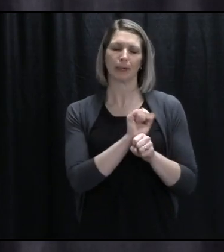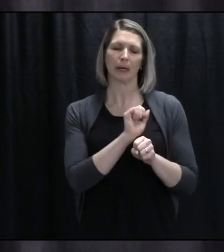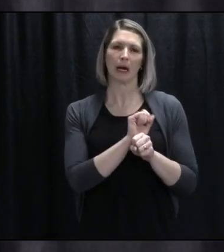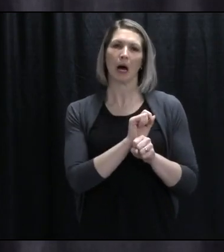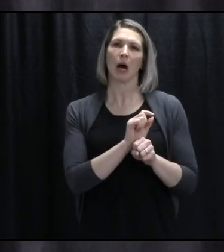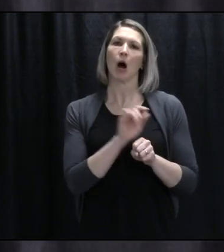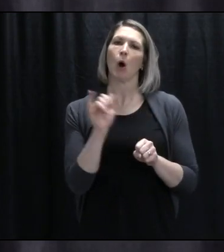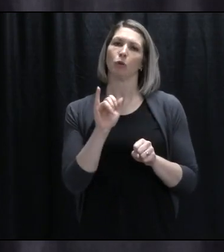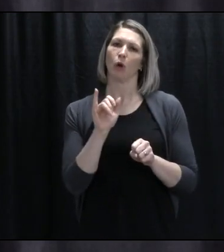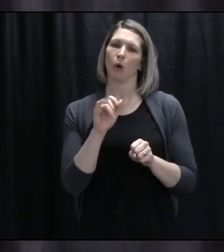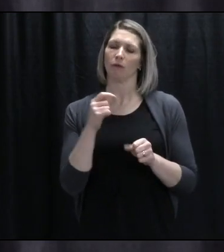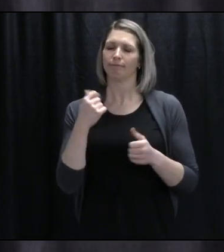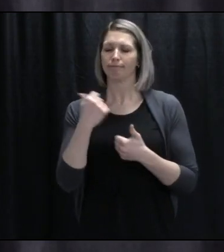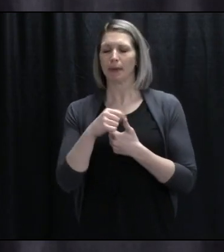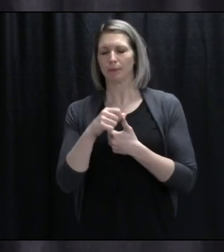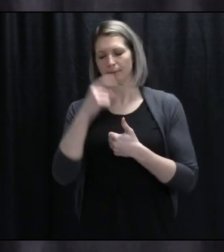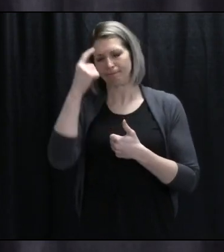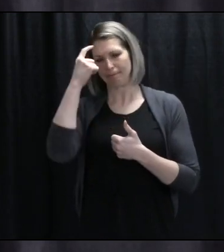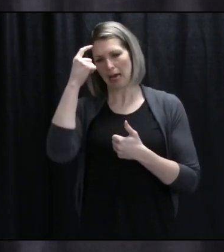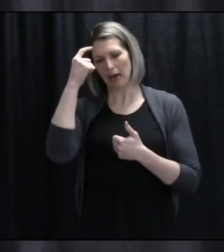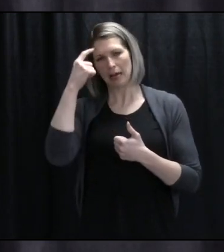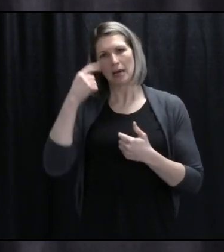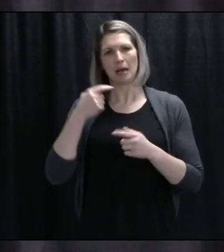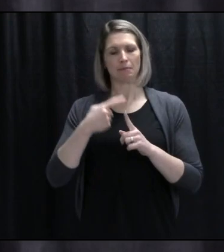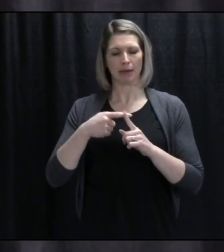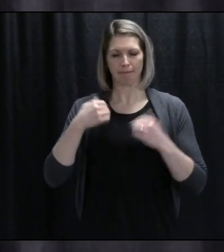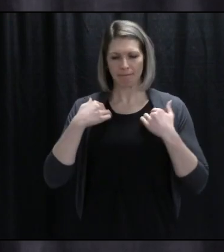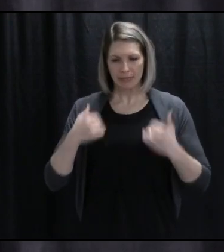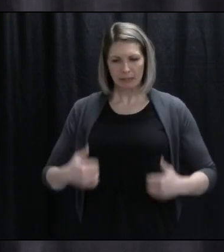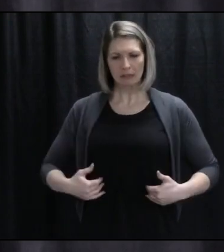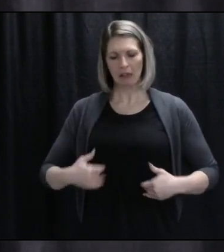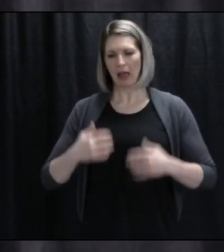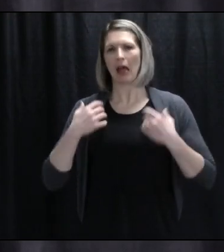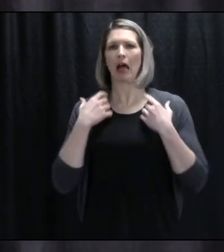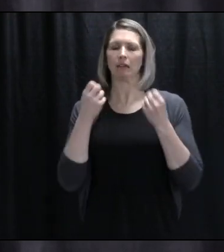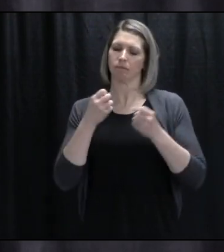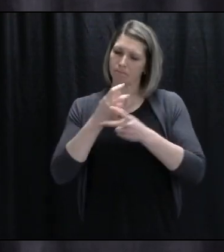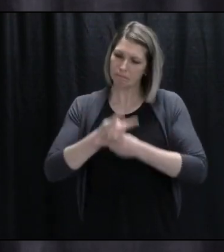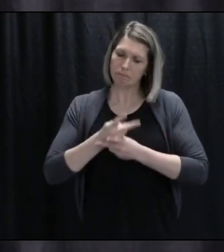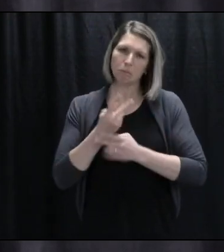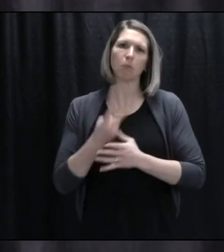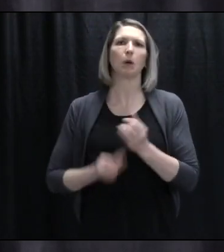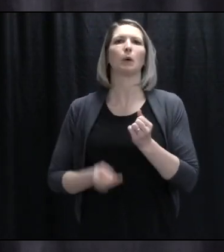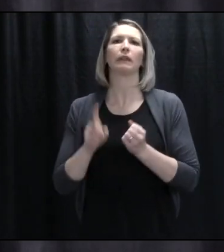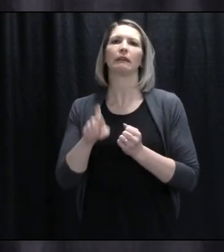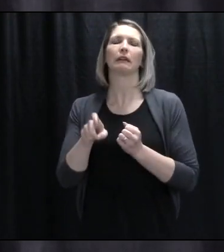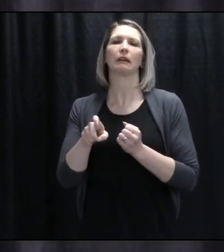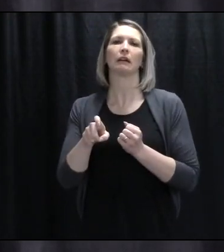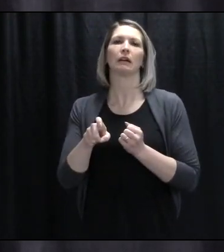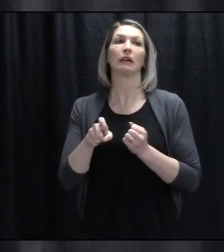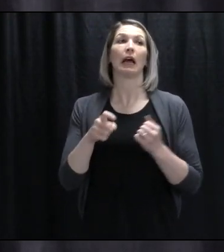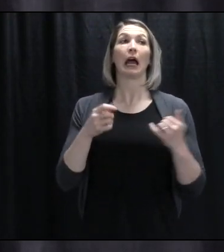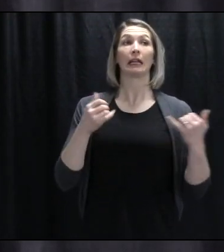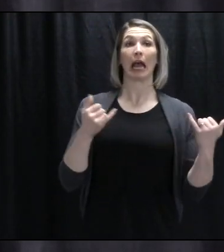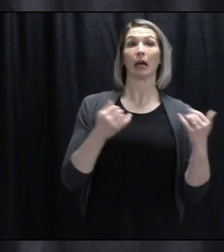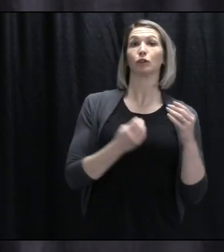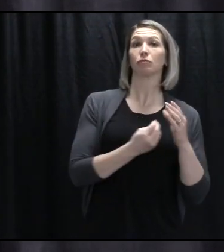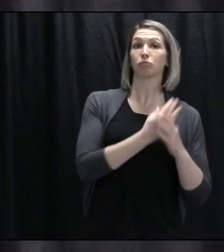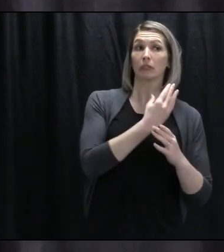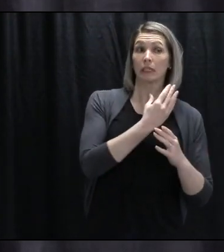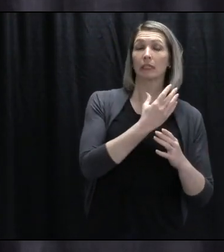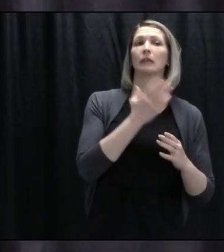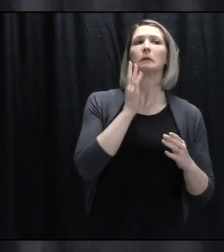While this is definitely not our typical spring, the days are longer and the weather is improving. If you are not in self-isolation